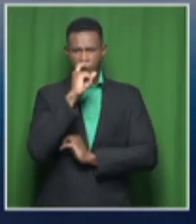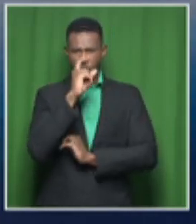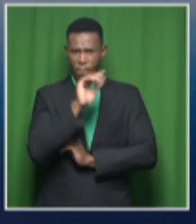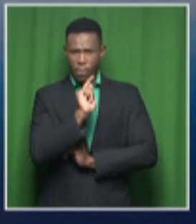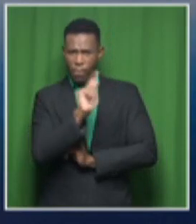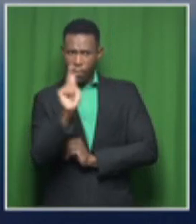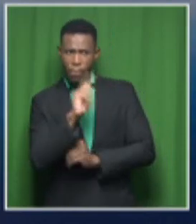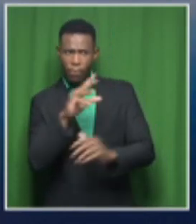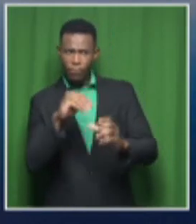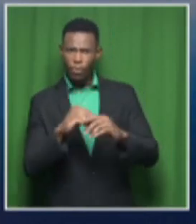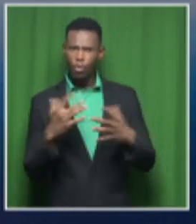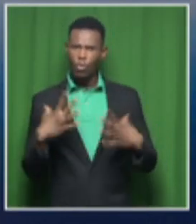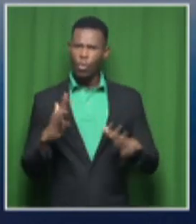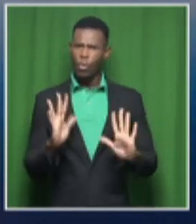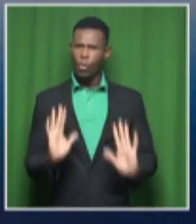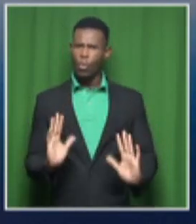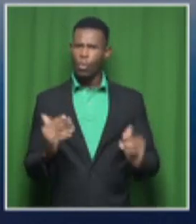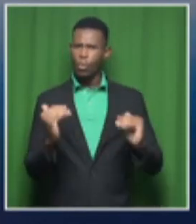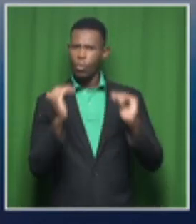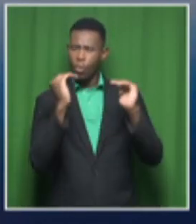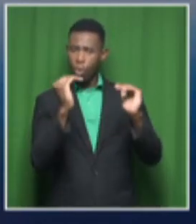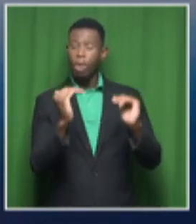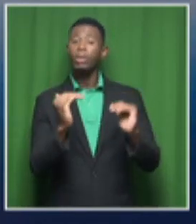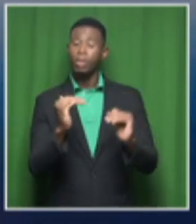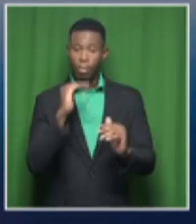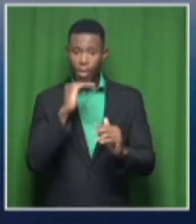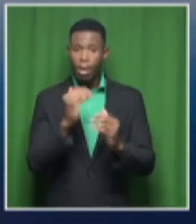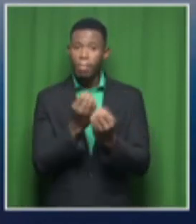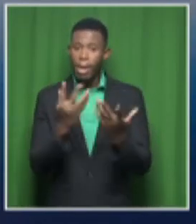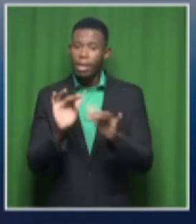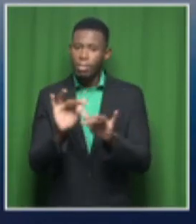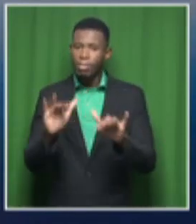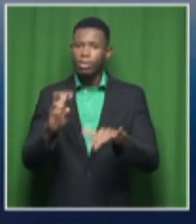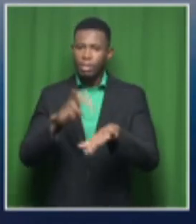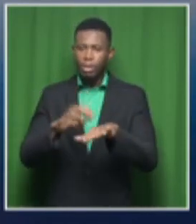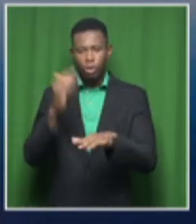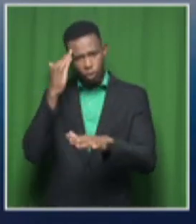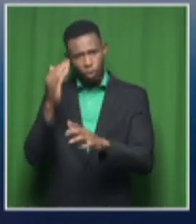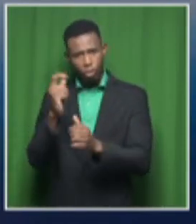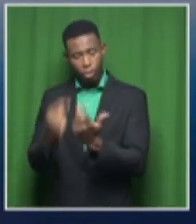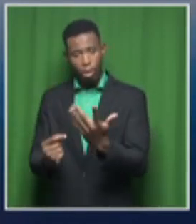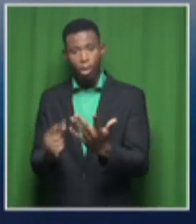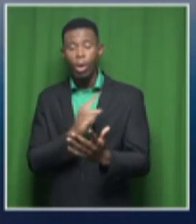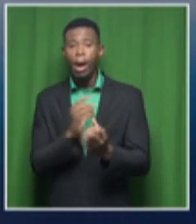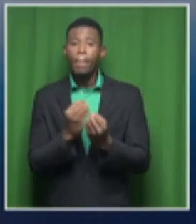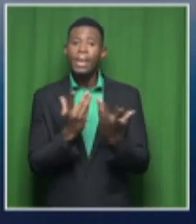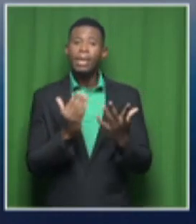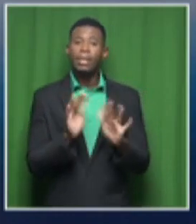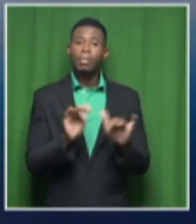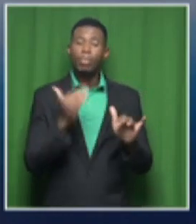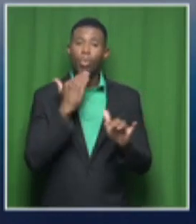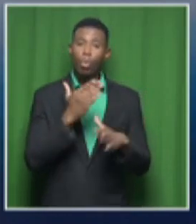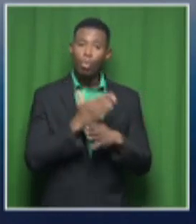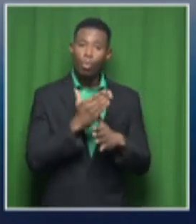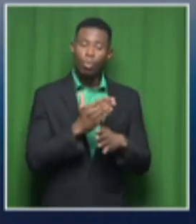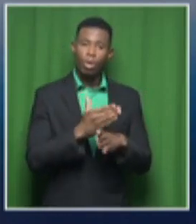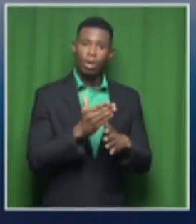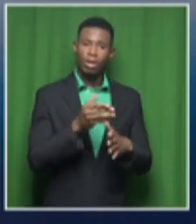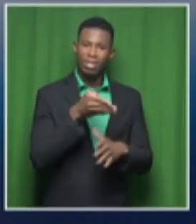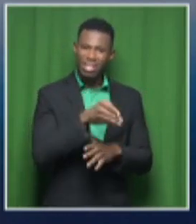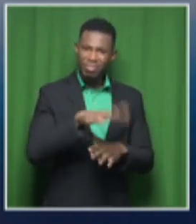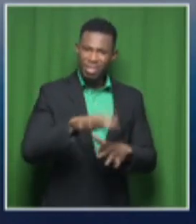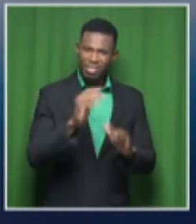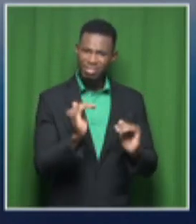things that people have to know. And many people that are writing books, they are normally focusing on the leaders and the managers of the companies, yes. But only few are focusing on the